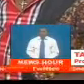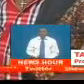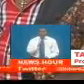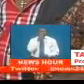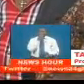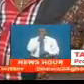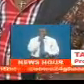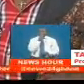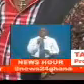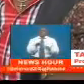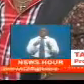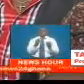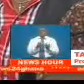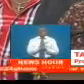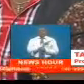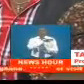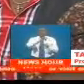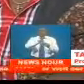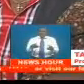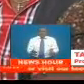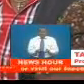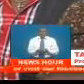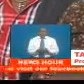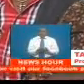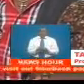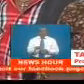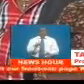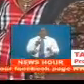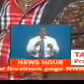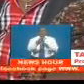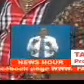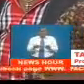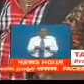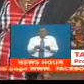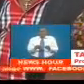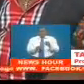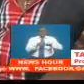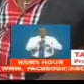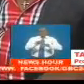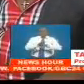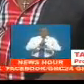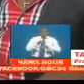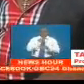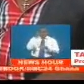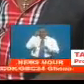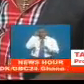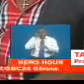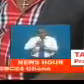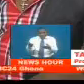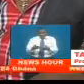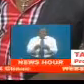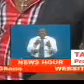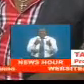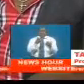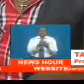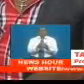The private sector investors have come on board to get places to invest in. So I think the potential here is very, very, very